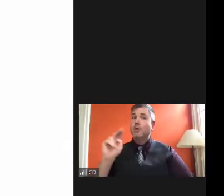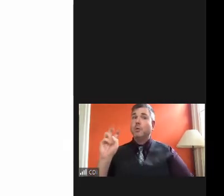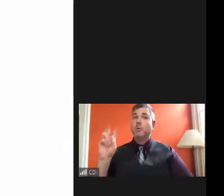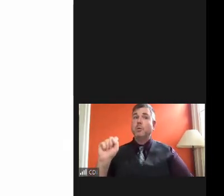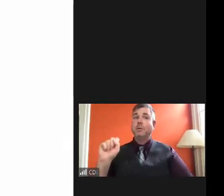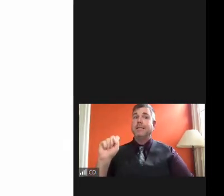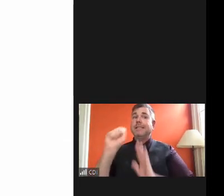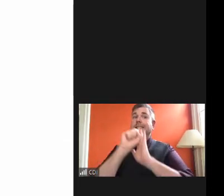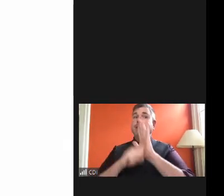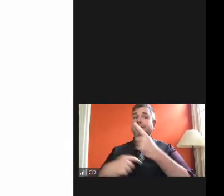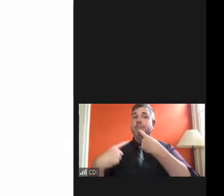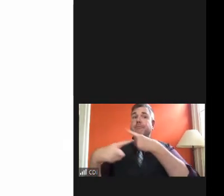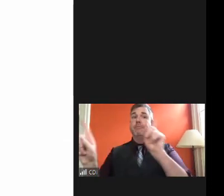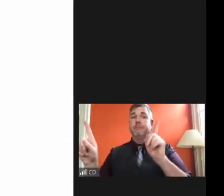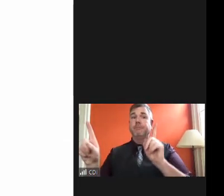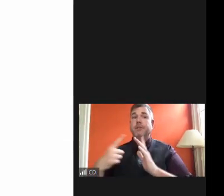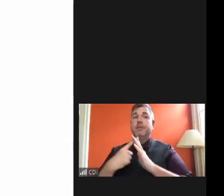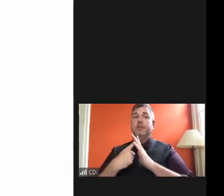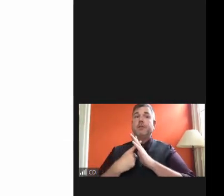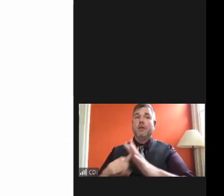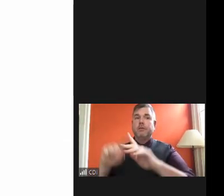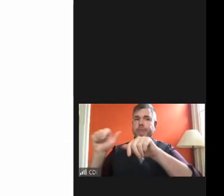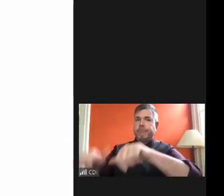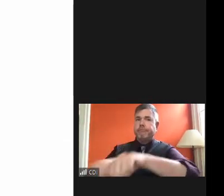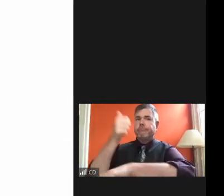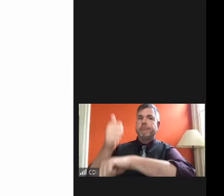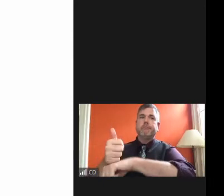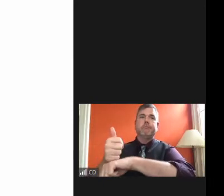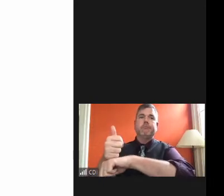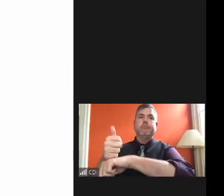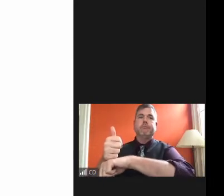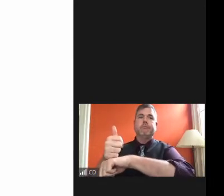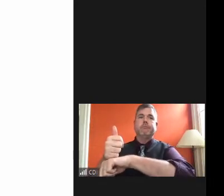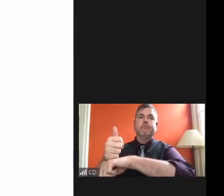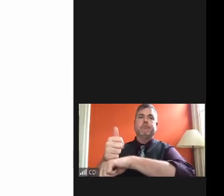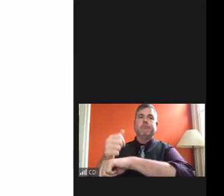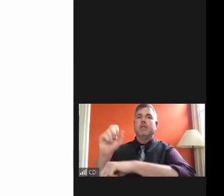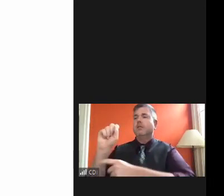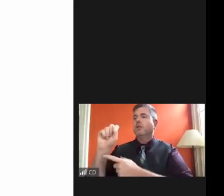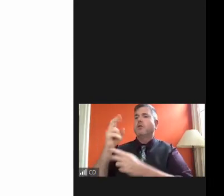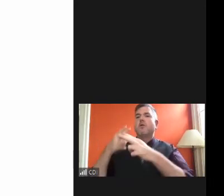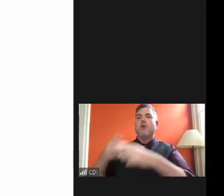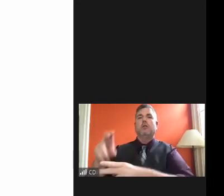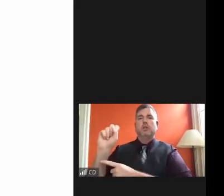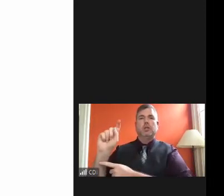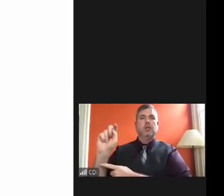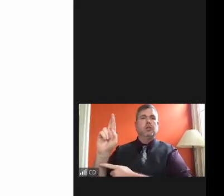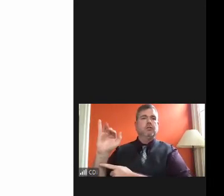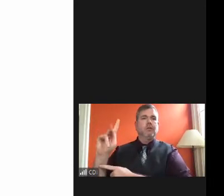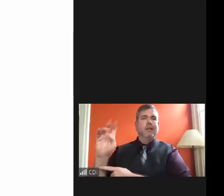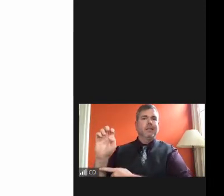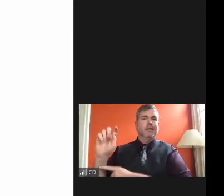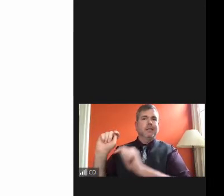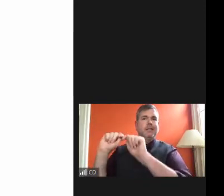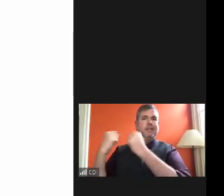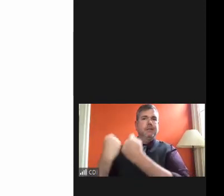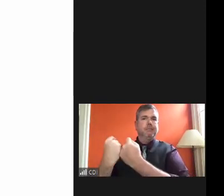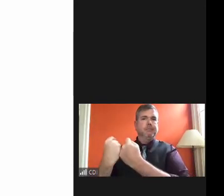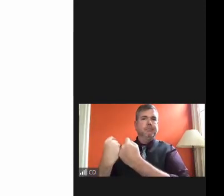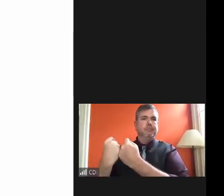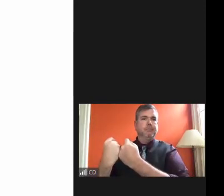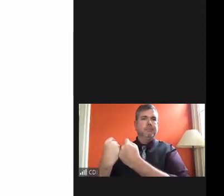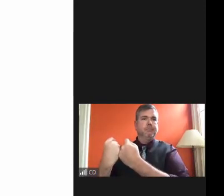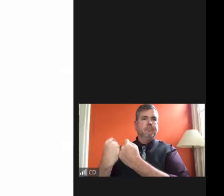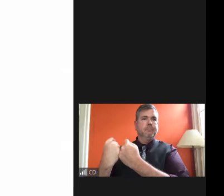mobilizing a strike team that will be sent to the businesses and the communities across the state where they